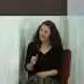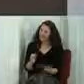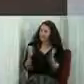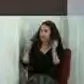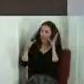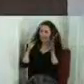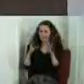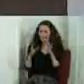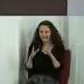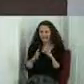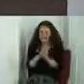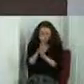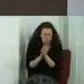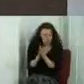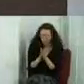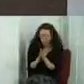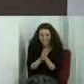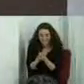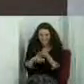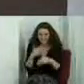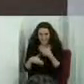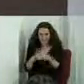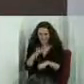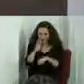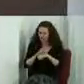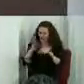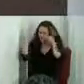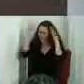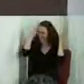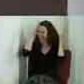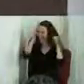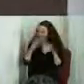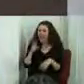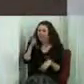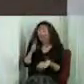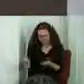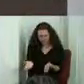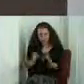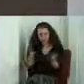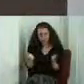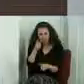inclusive, and progressive church. I need to get you here this morning.